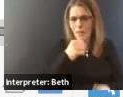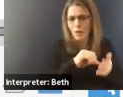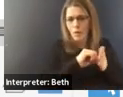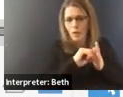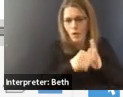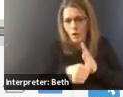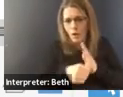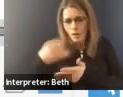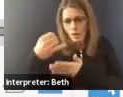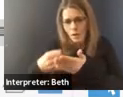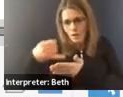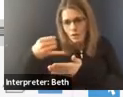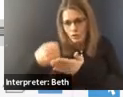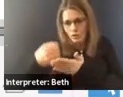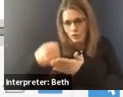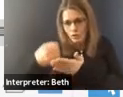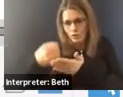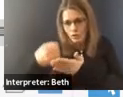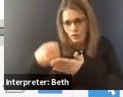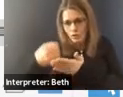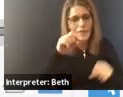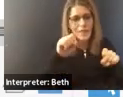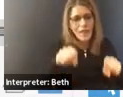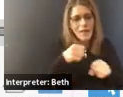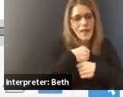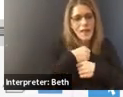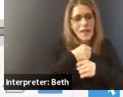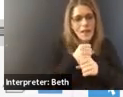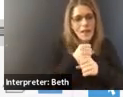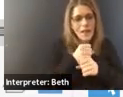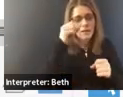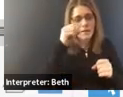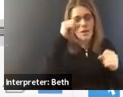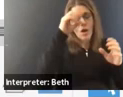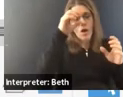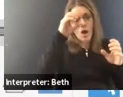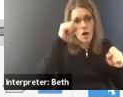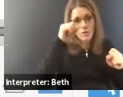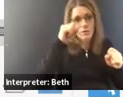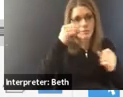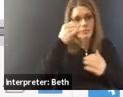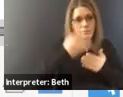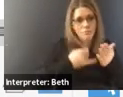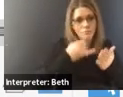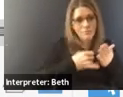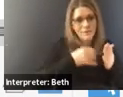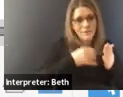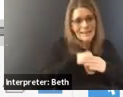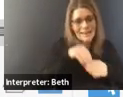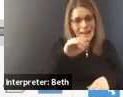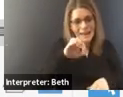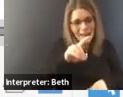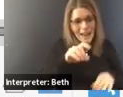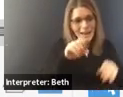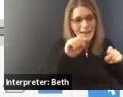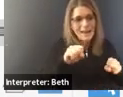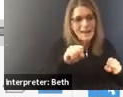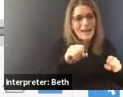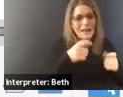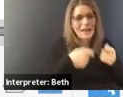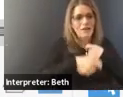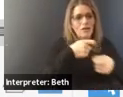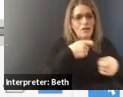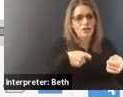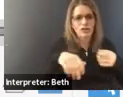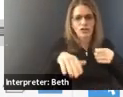awesome rendering in CAD, and they can change a fillet much faster in CAD, and I can't argue with that. But I think there is a connection